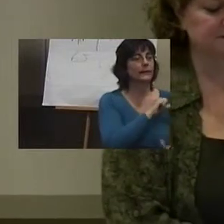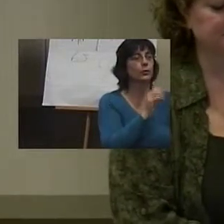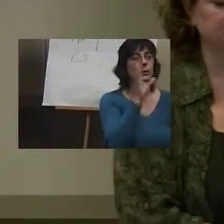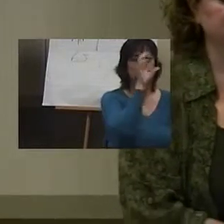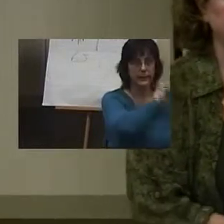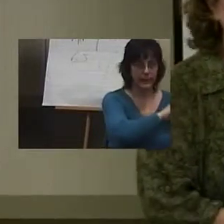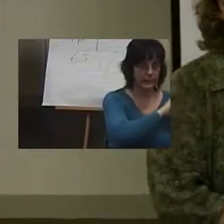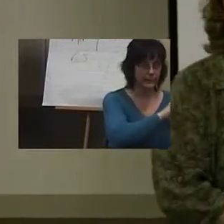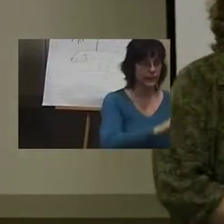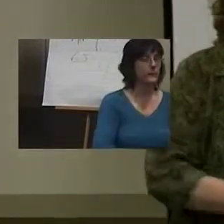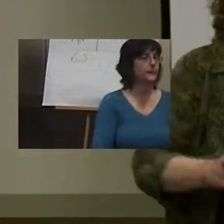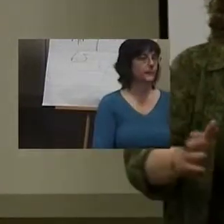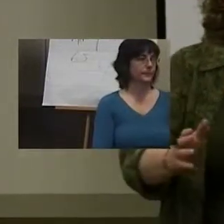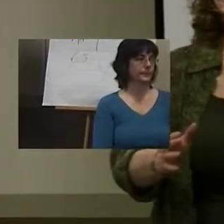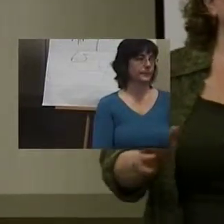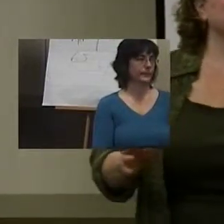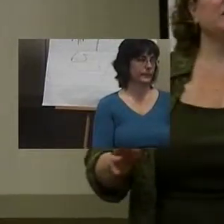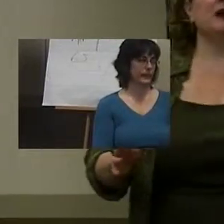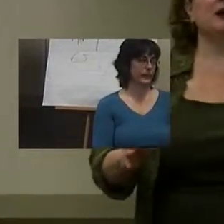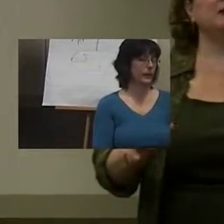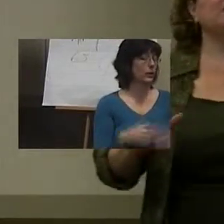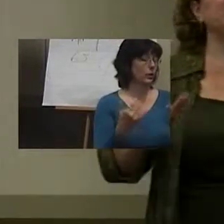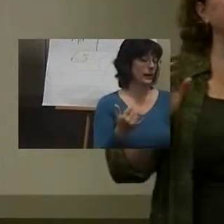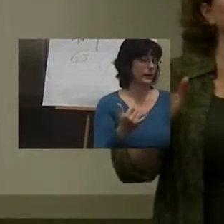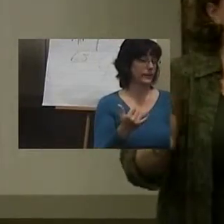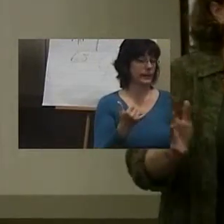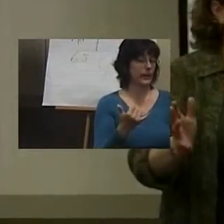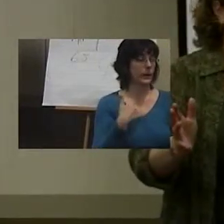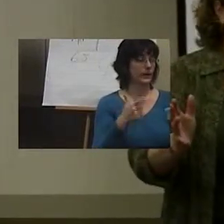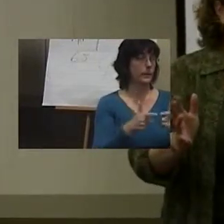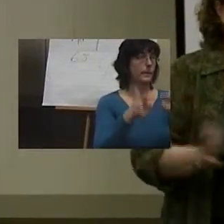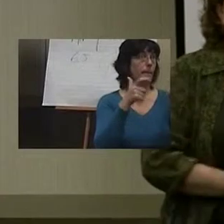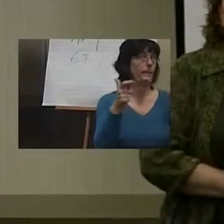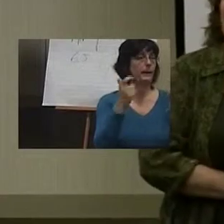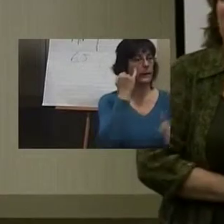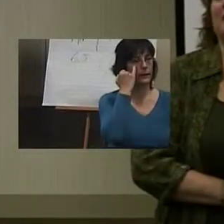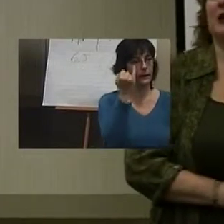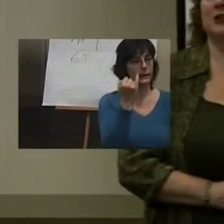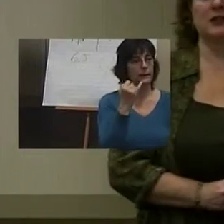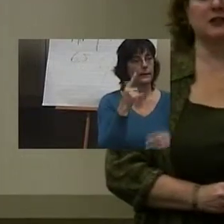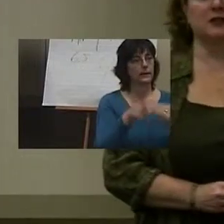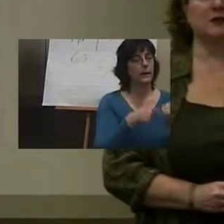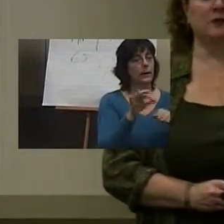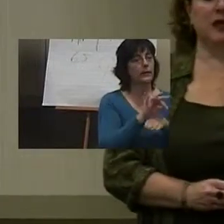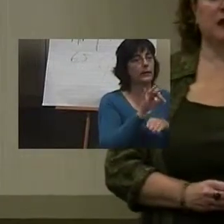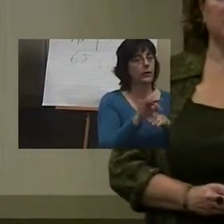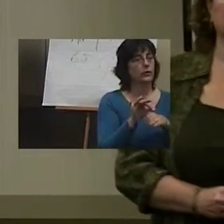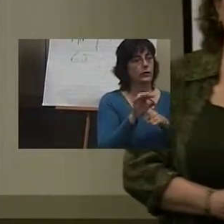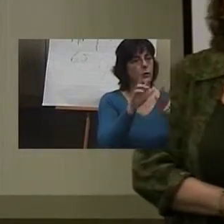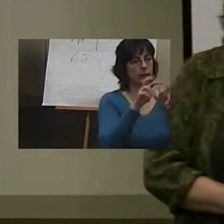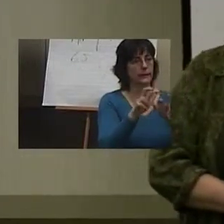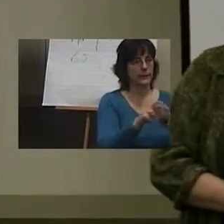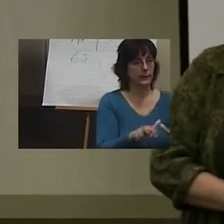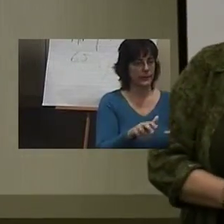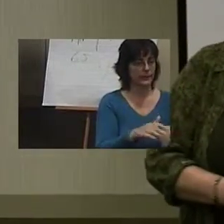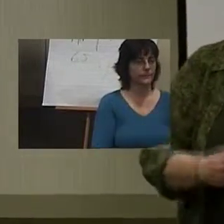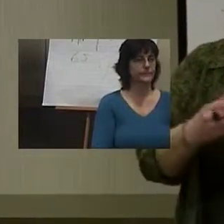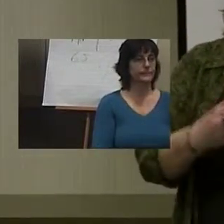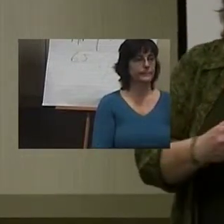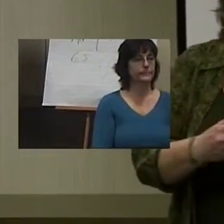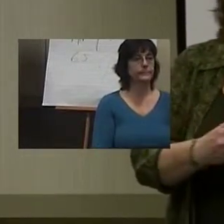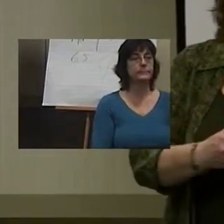hypothesis. All right, so we've got a couple of big ideas about functional assessment of behavior. Okay?